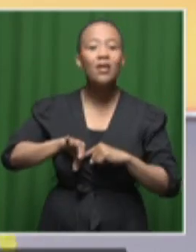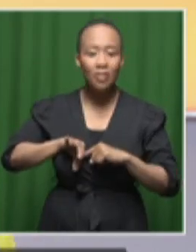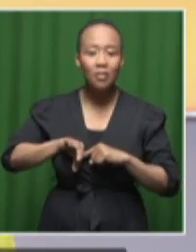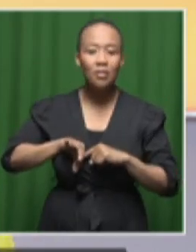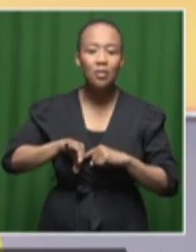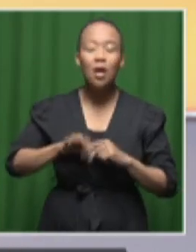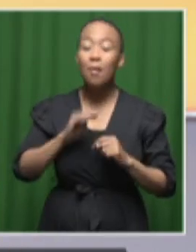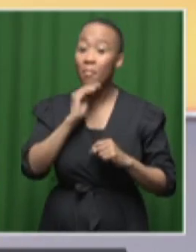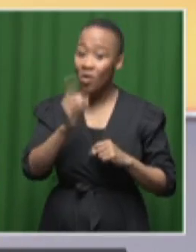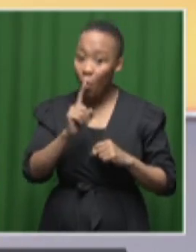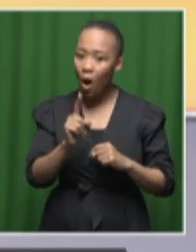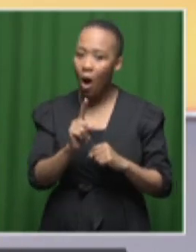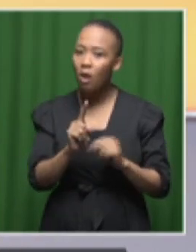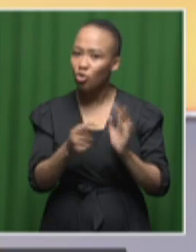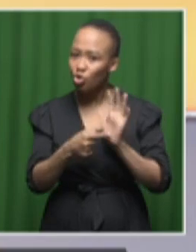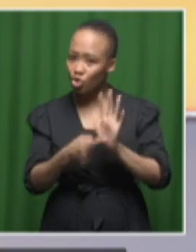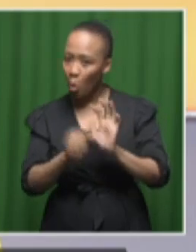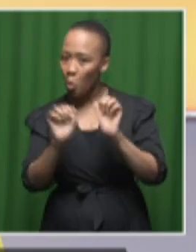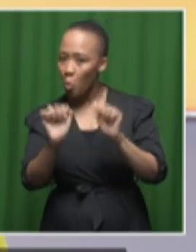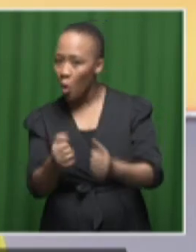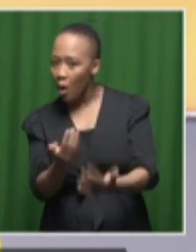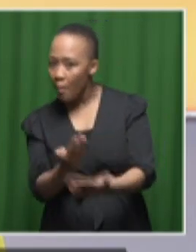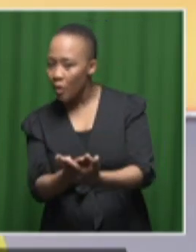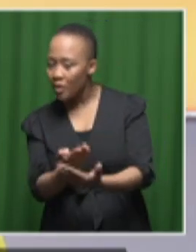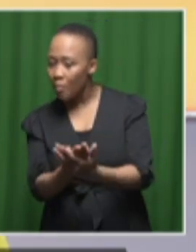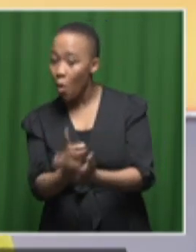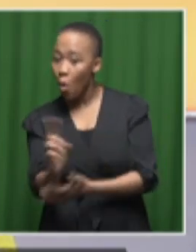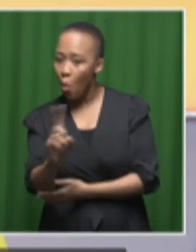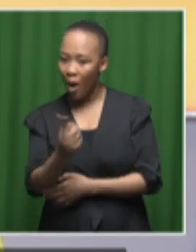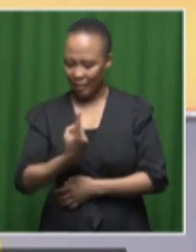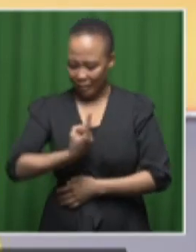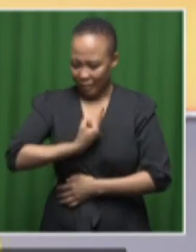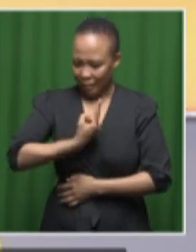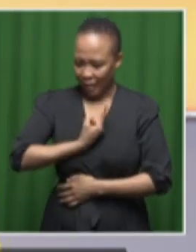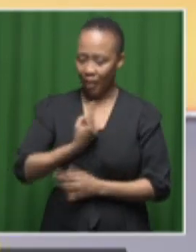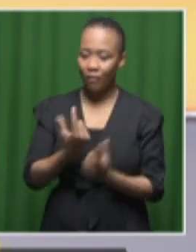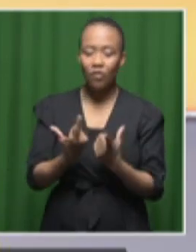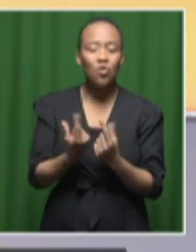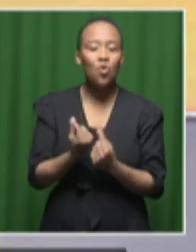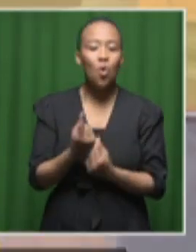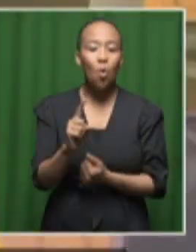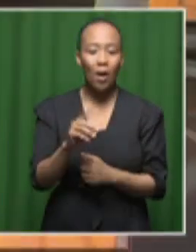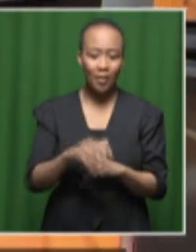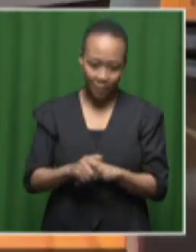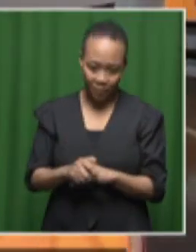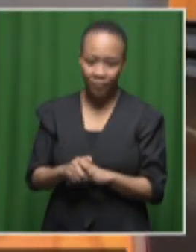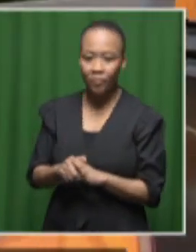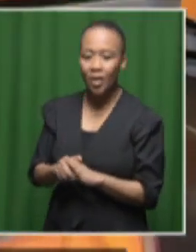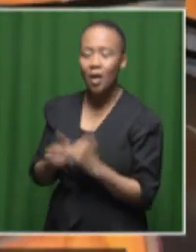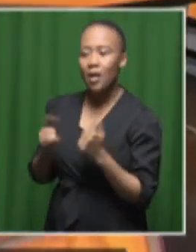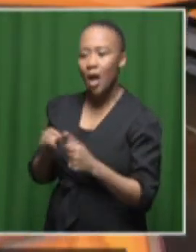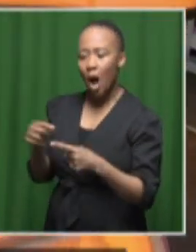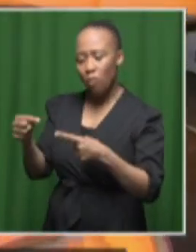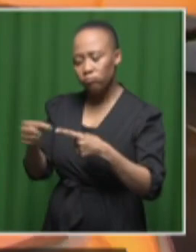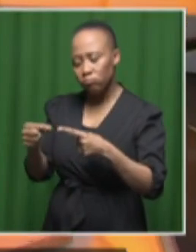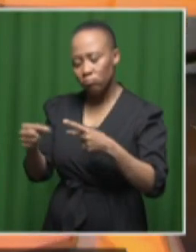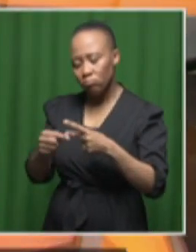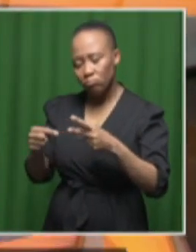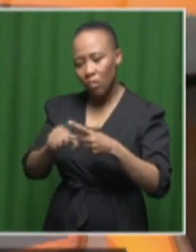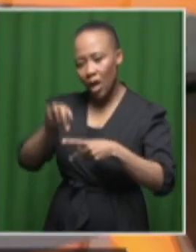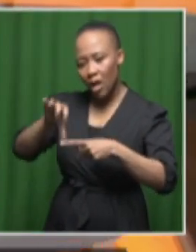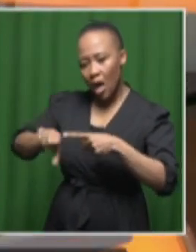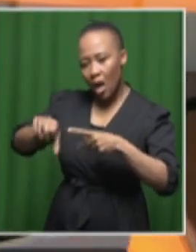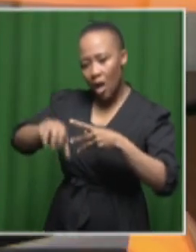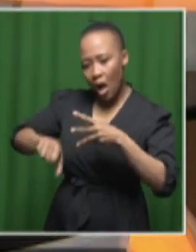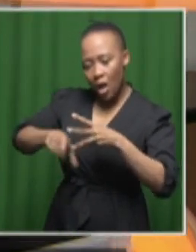is possible and what you can do on your own, which I think is quite extraordinary. What do you then do with these findings? You have them